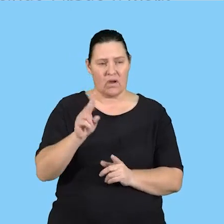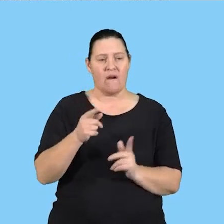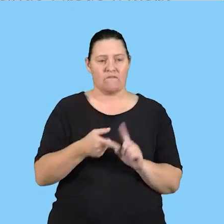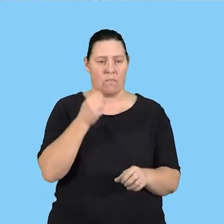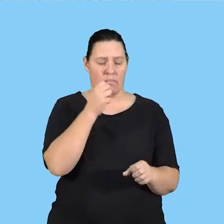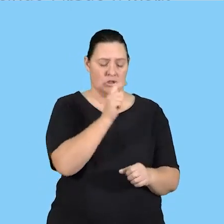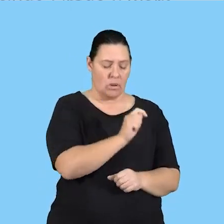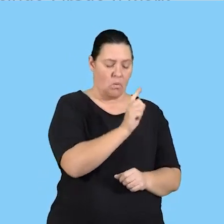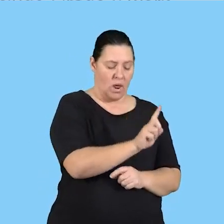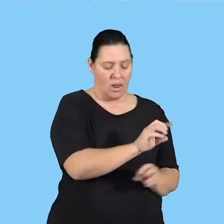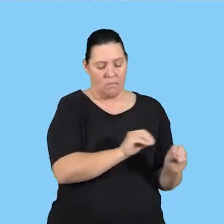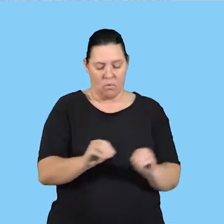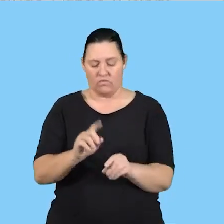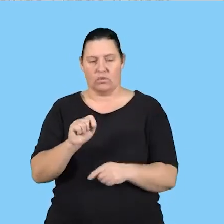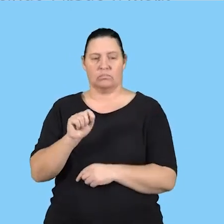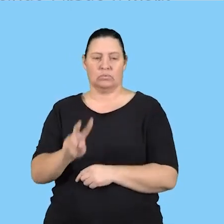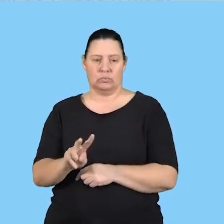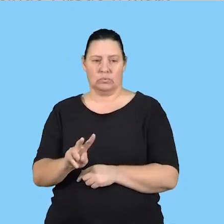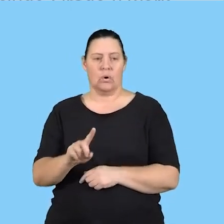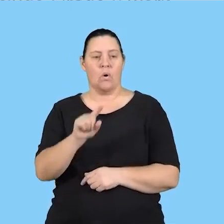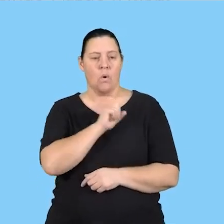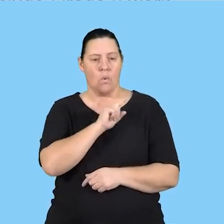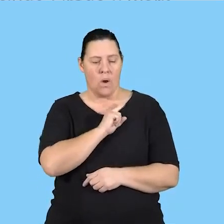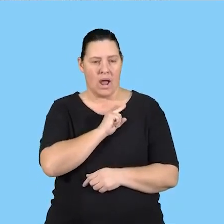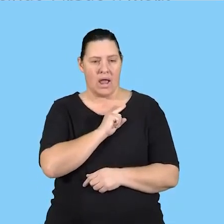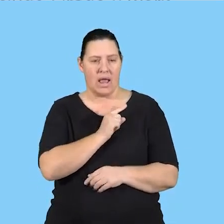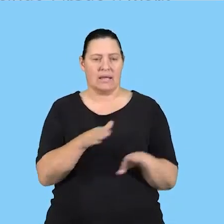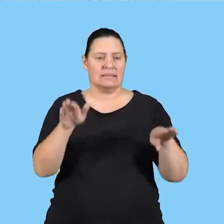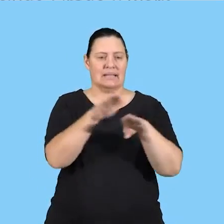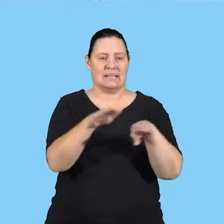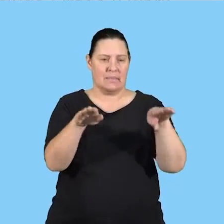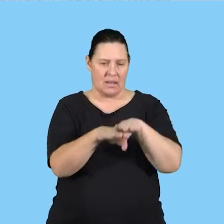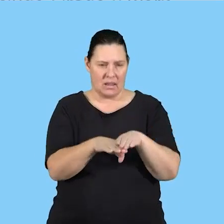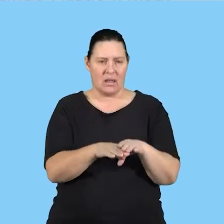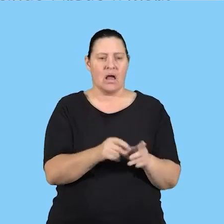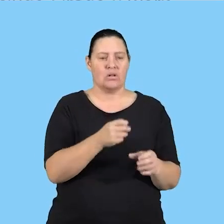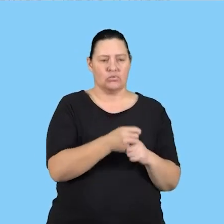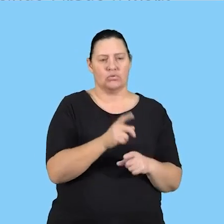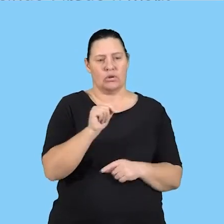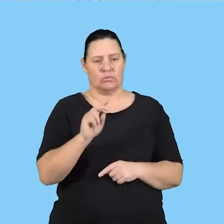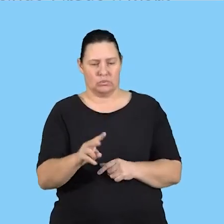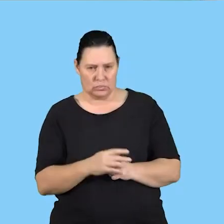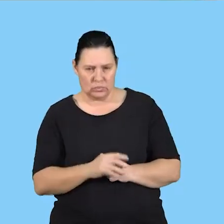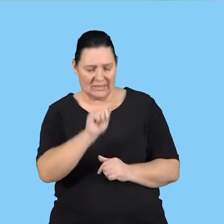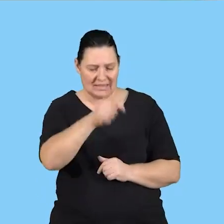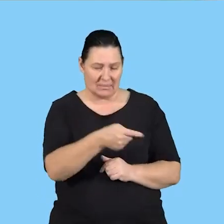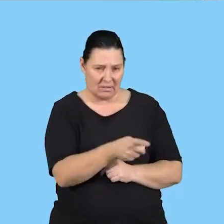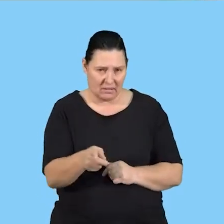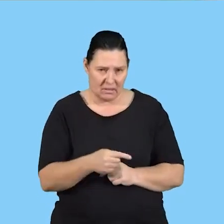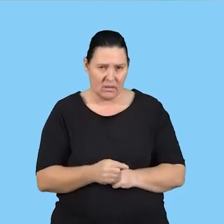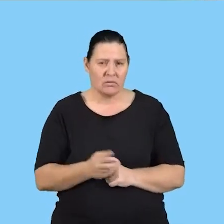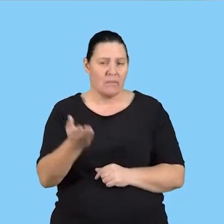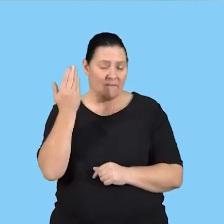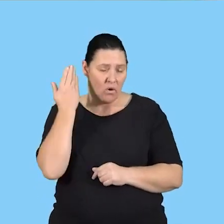moved from term 1 to term 2 so that the decimals do not overlap into term 2. You will remember that with the